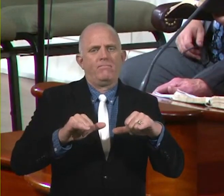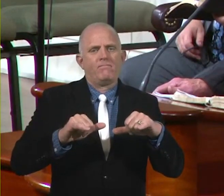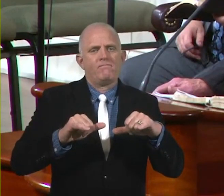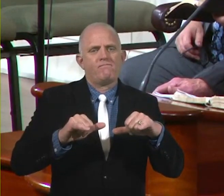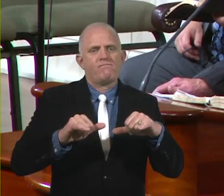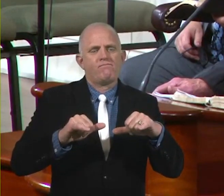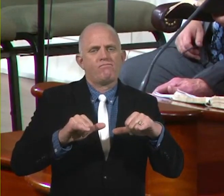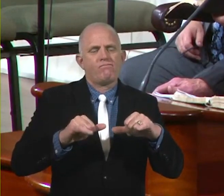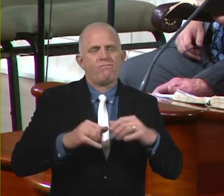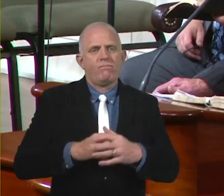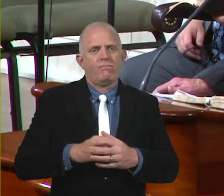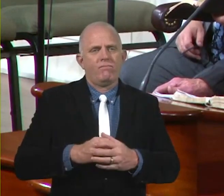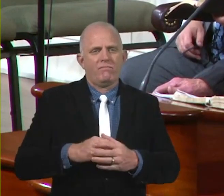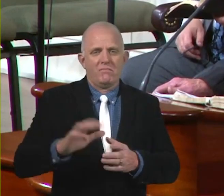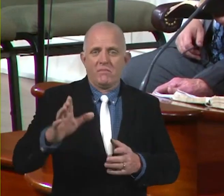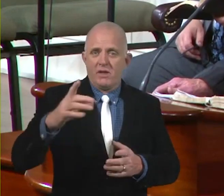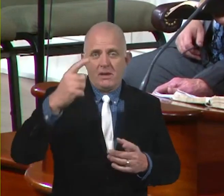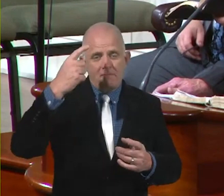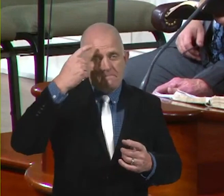One accord.